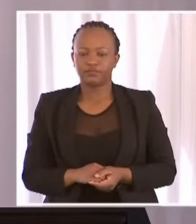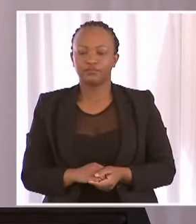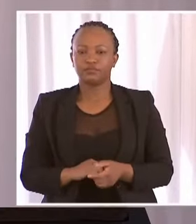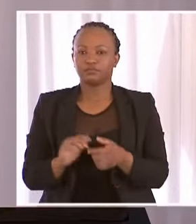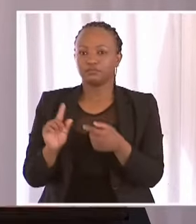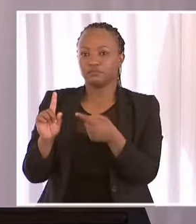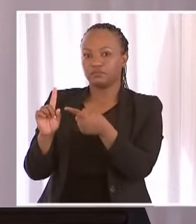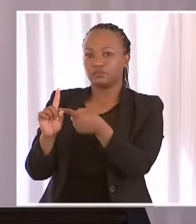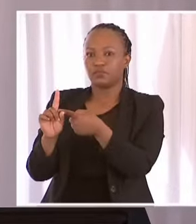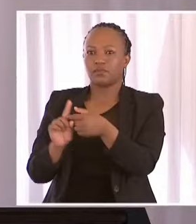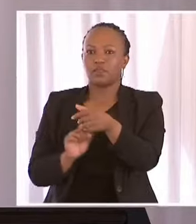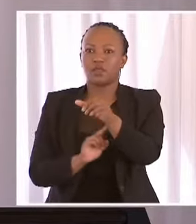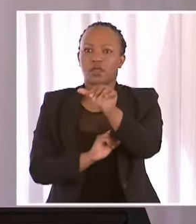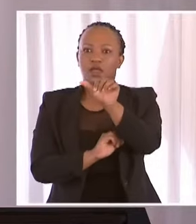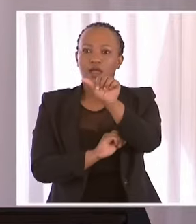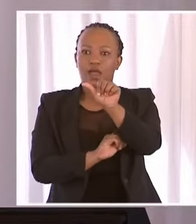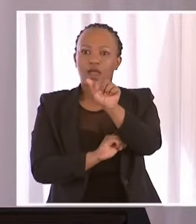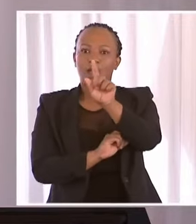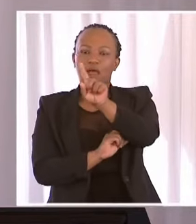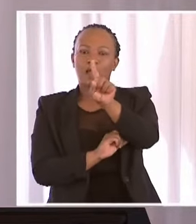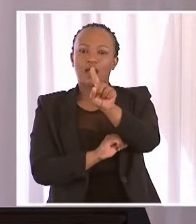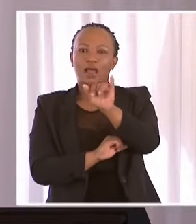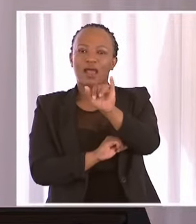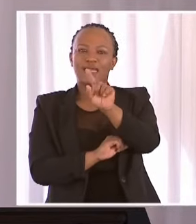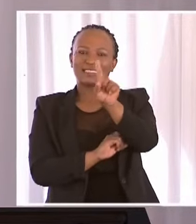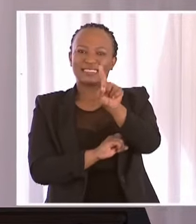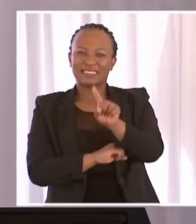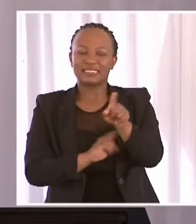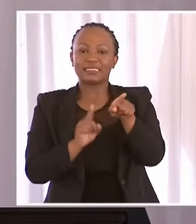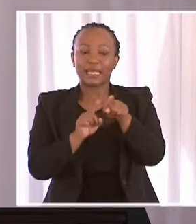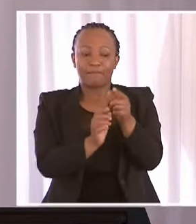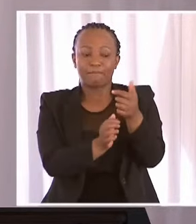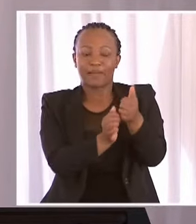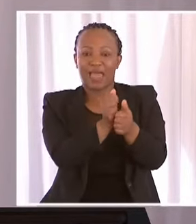Aziz is one of those, like his brother Isof.